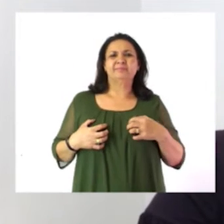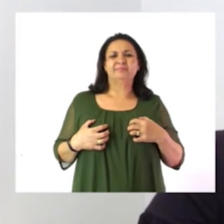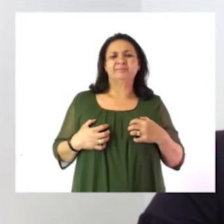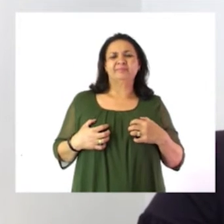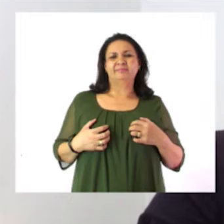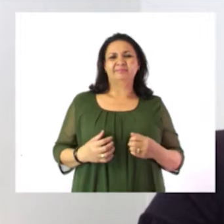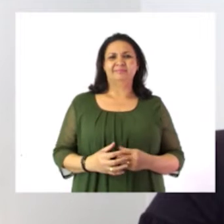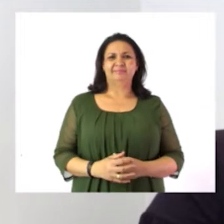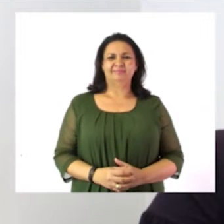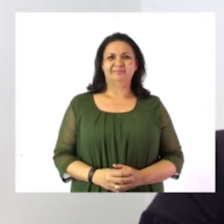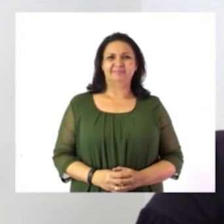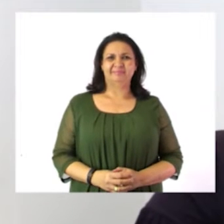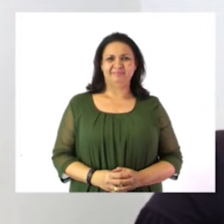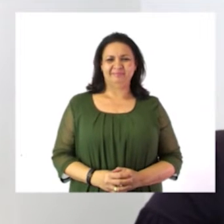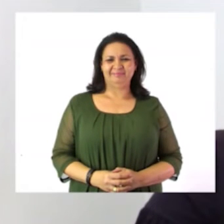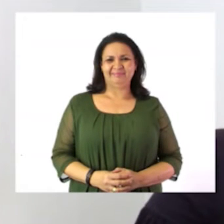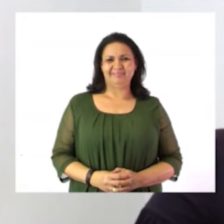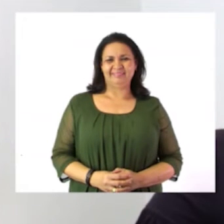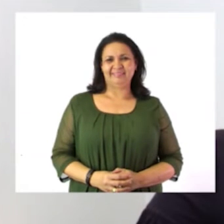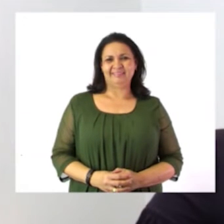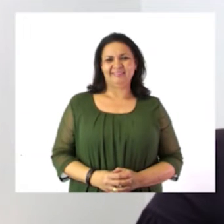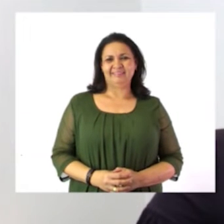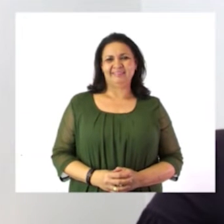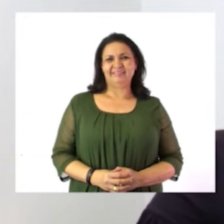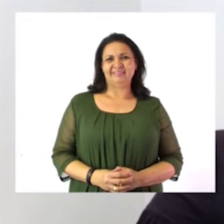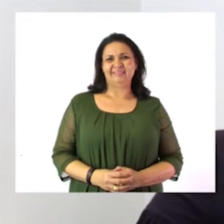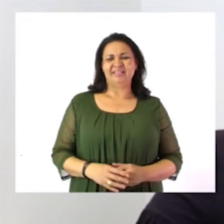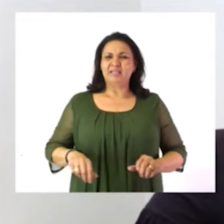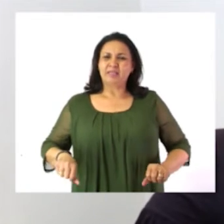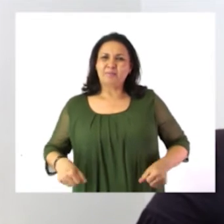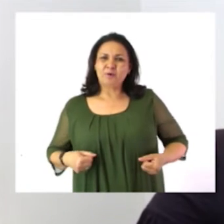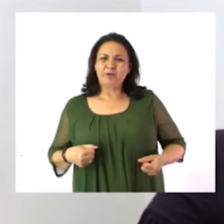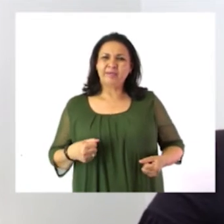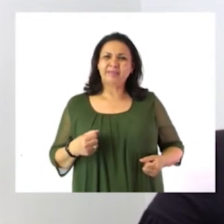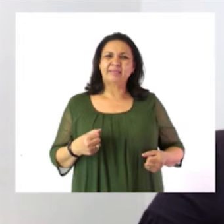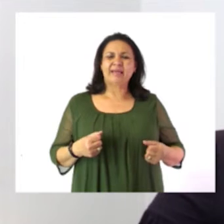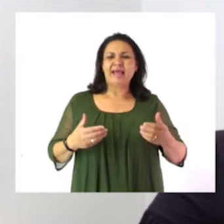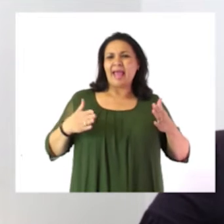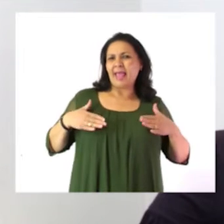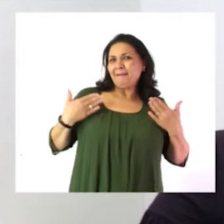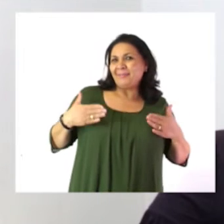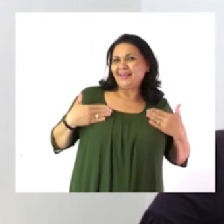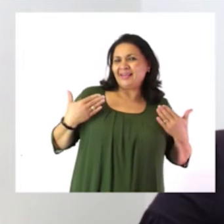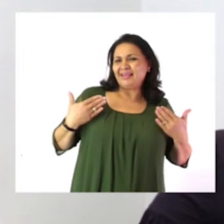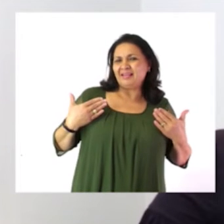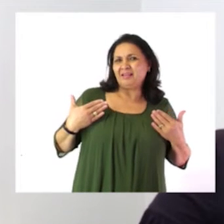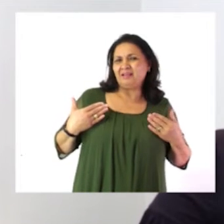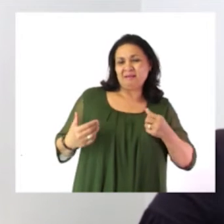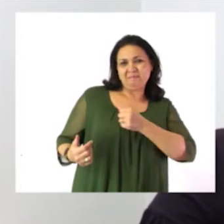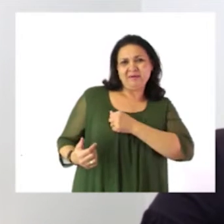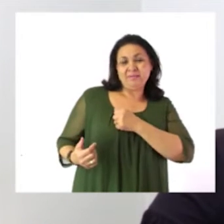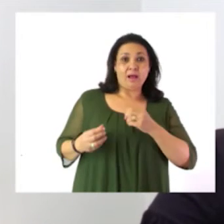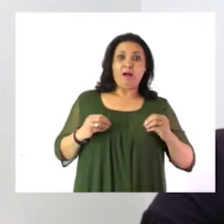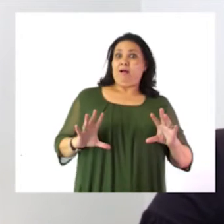talk a bit about our emotions. We have the boy that is happy, and we have the mommy that is